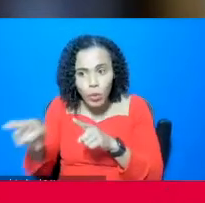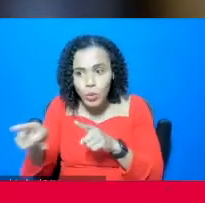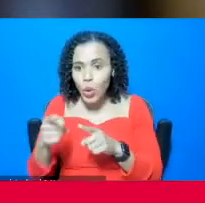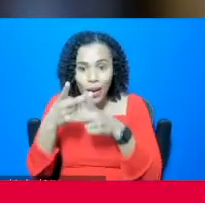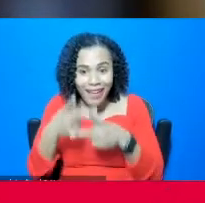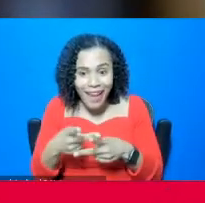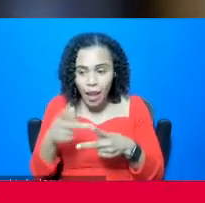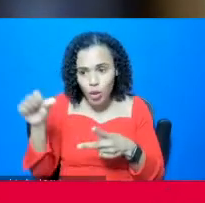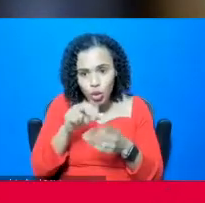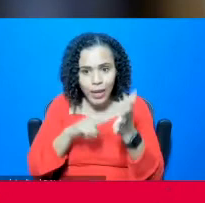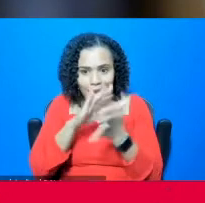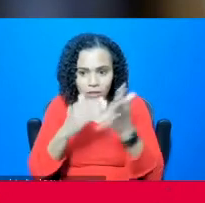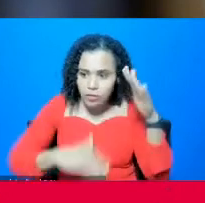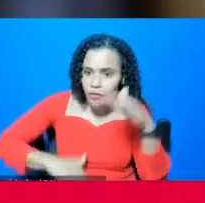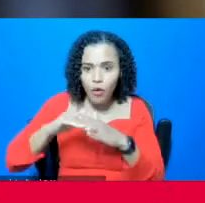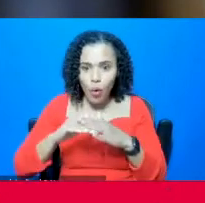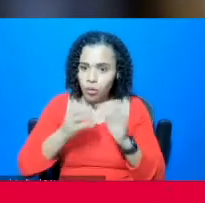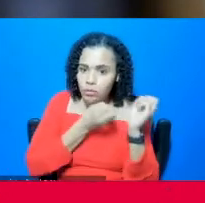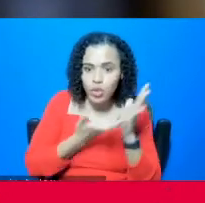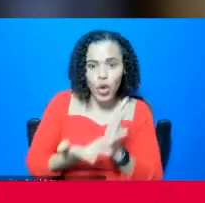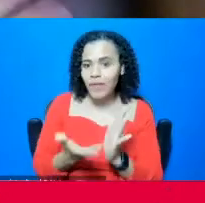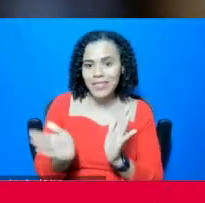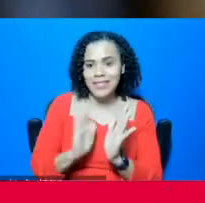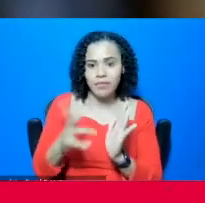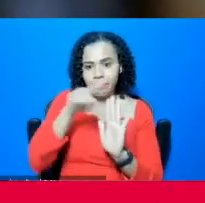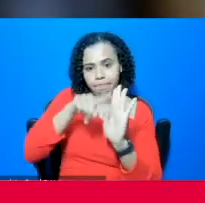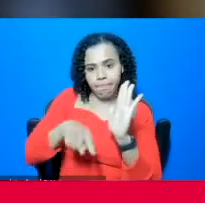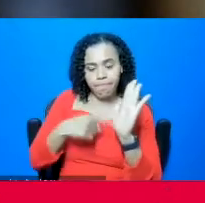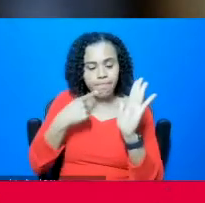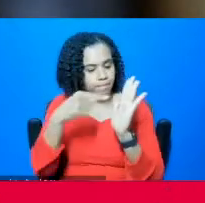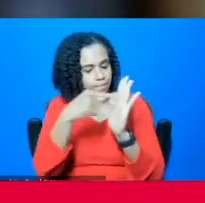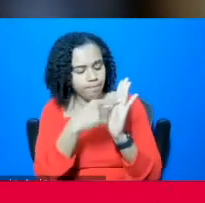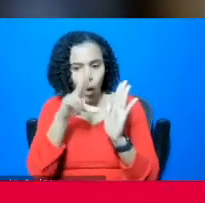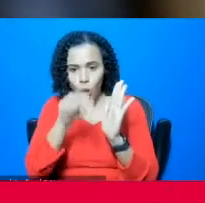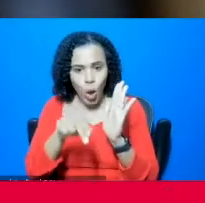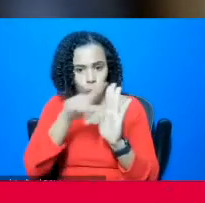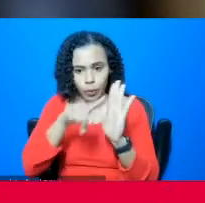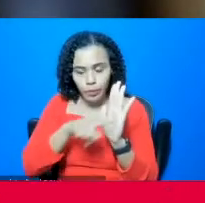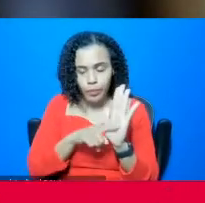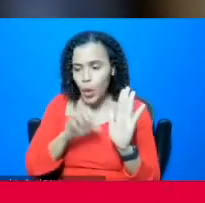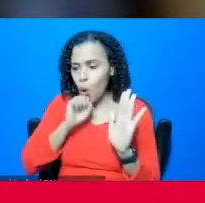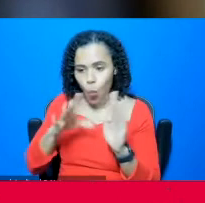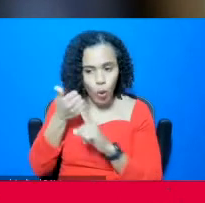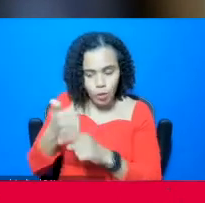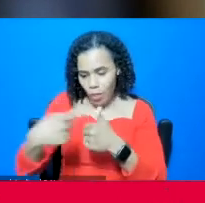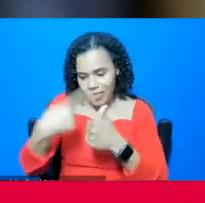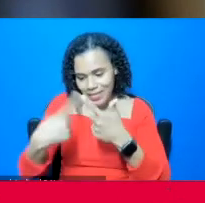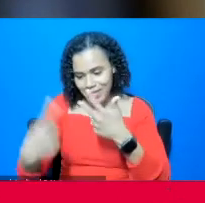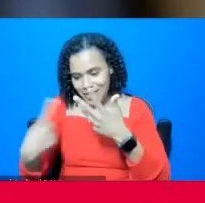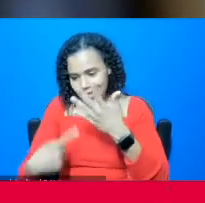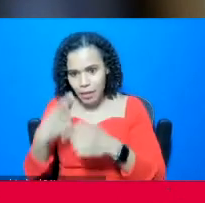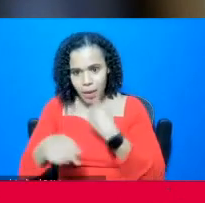So there is that additional burden rhetoric that I mentioned at the start that was weaponized and created to a certain extent, or caused disability and